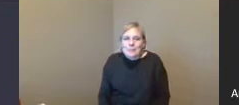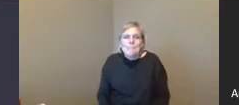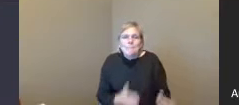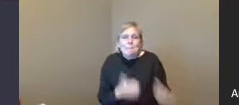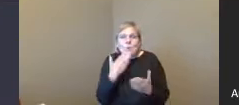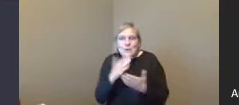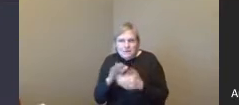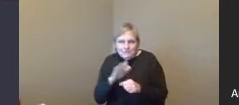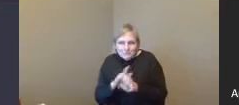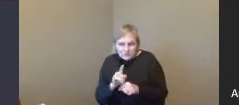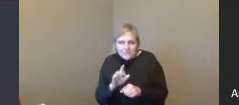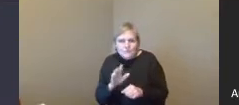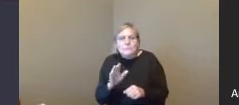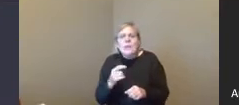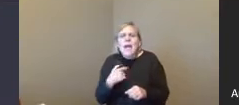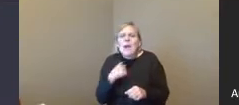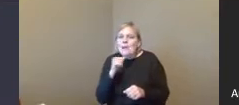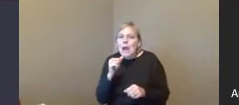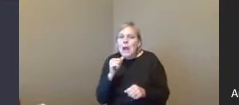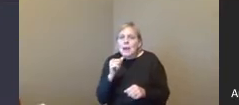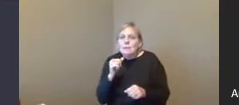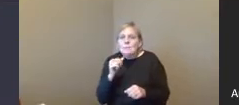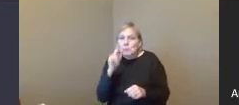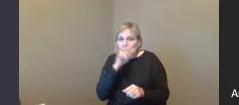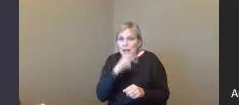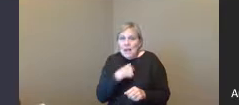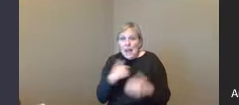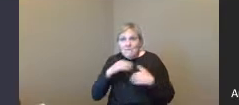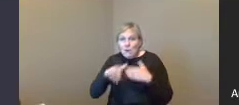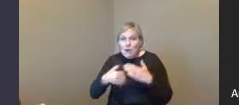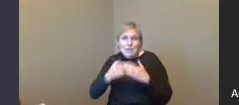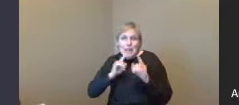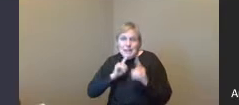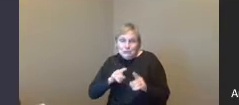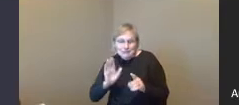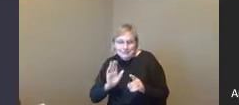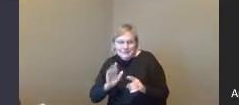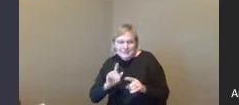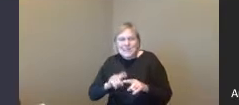Yeah, I won't pretend like I have all the answers, but